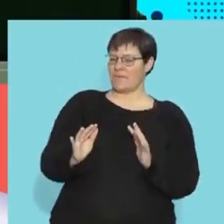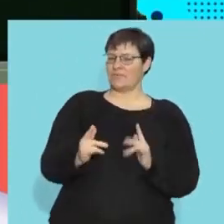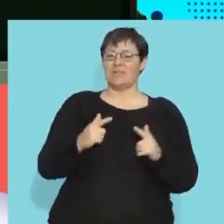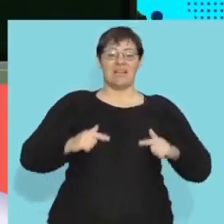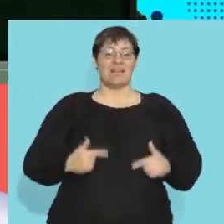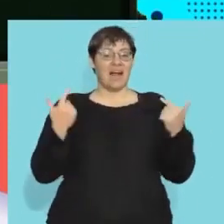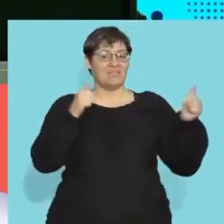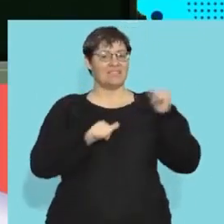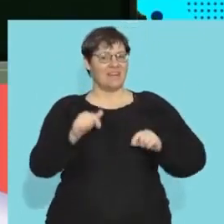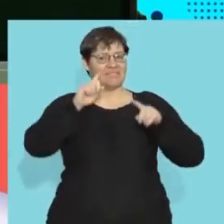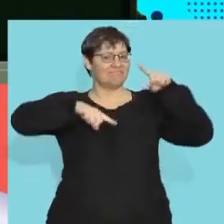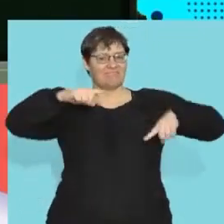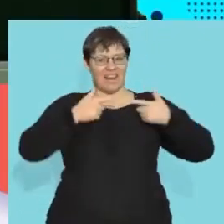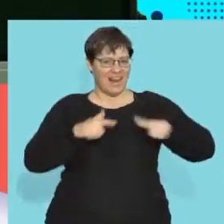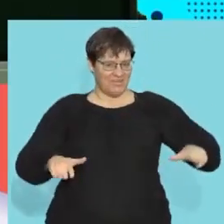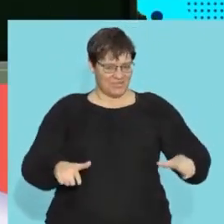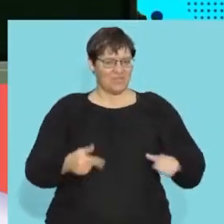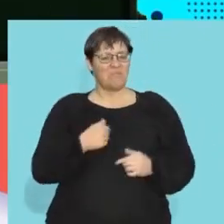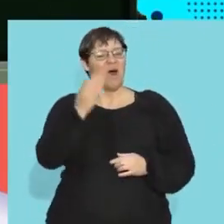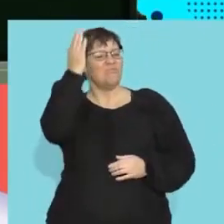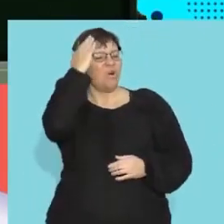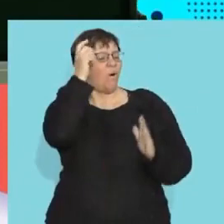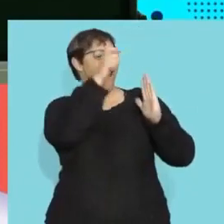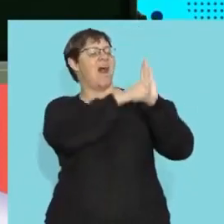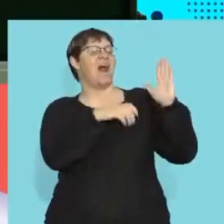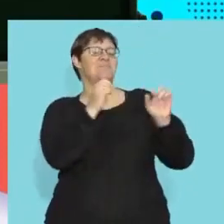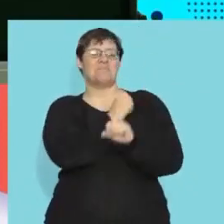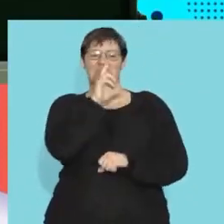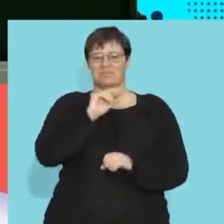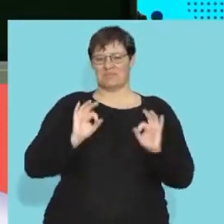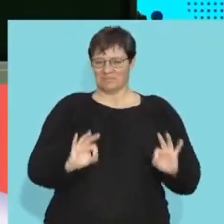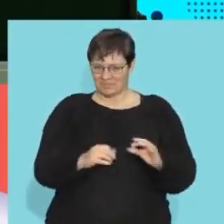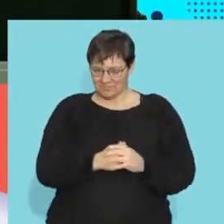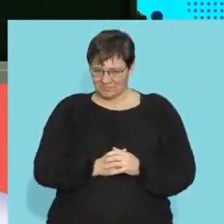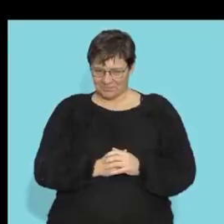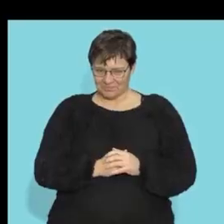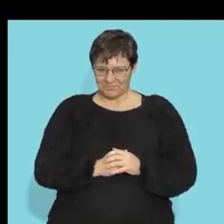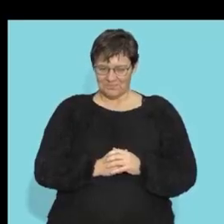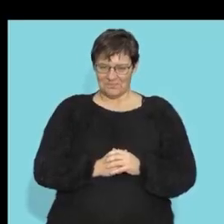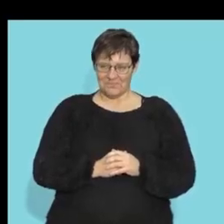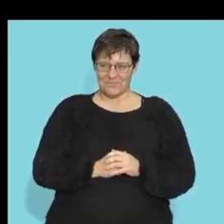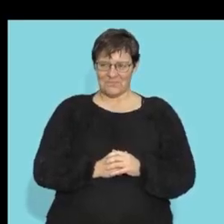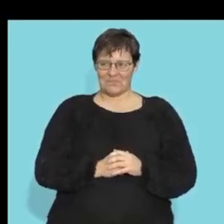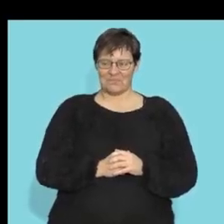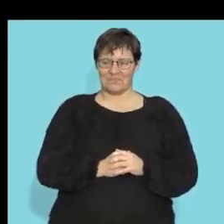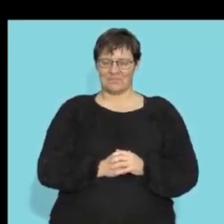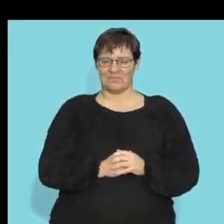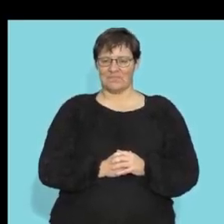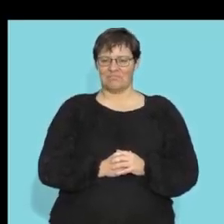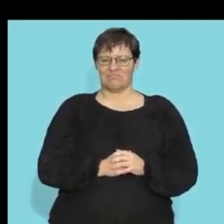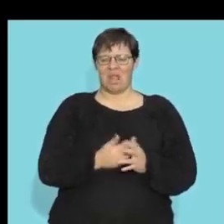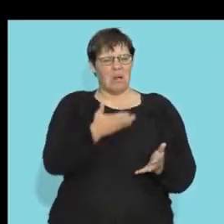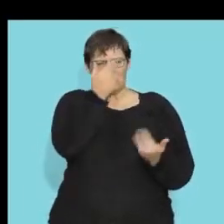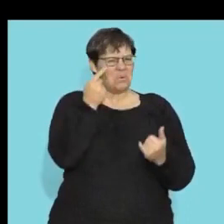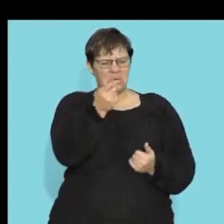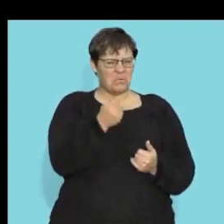Always life science is a different language and you must be able to speak it. Now I don't know if